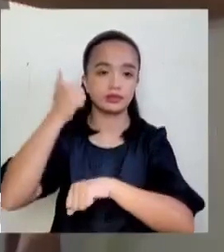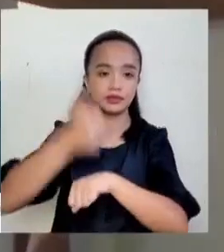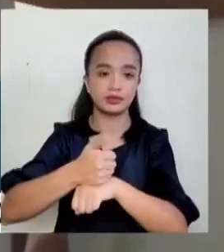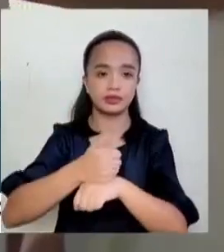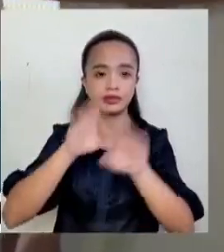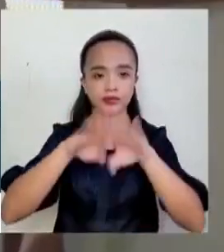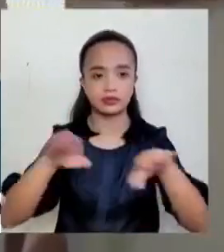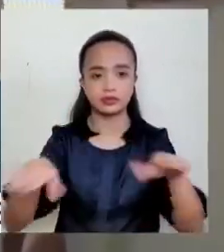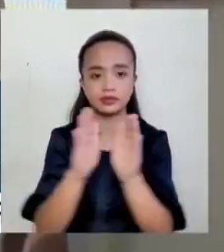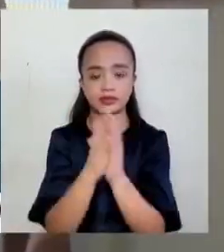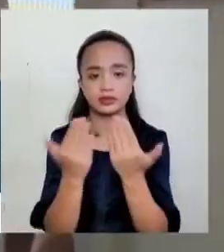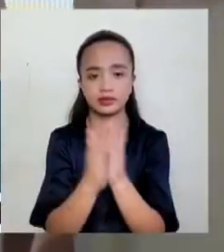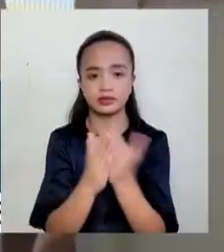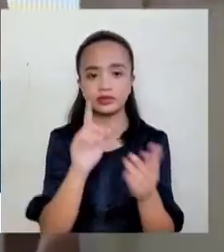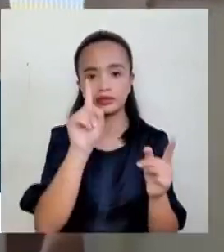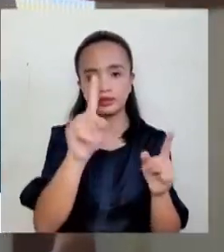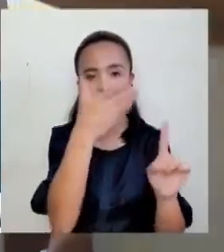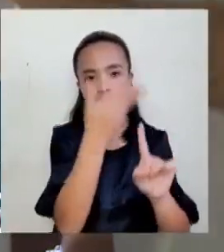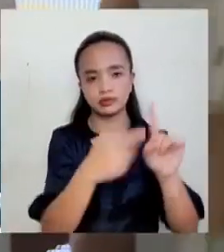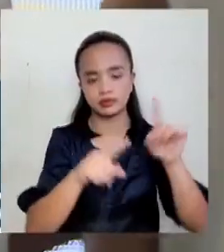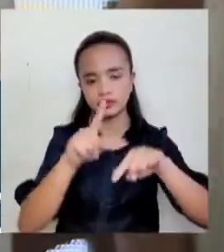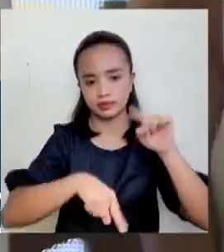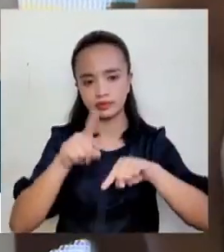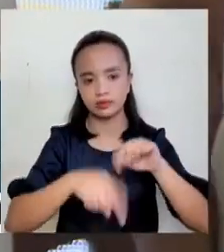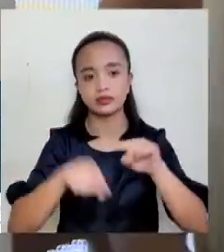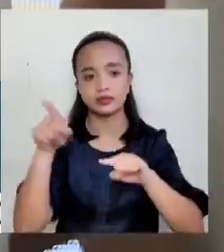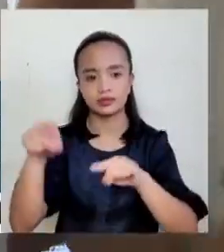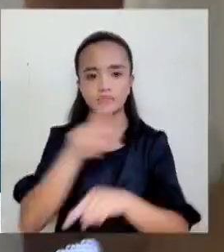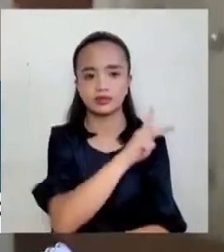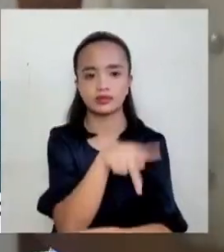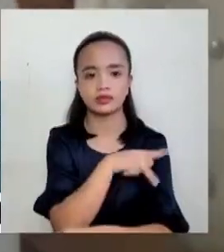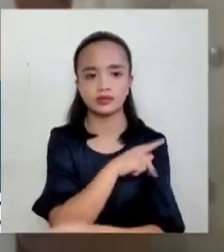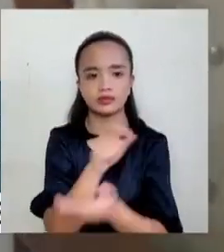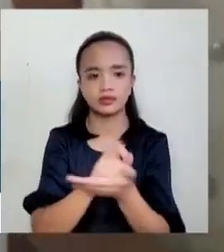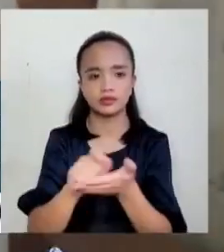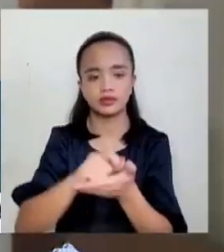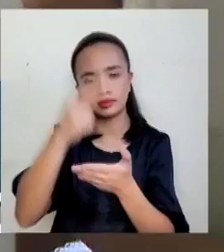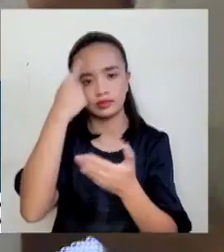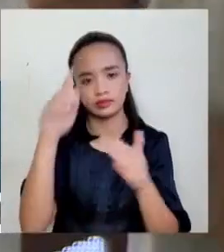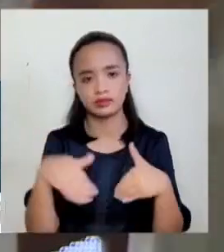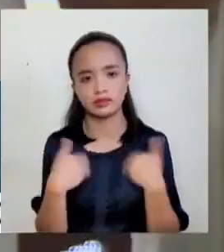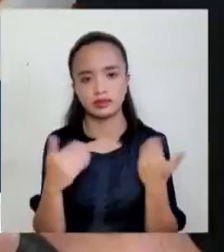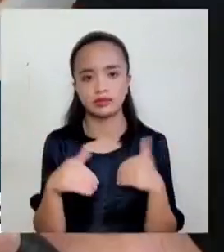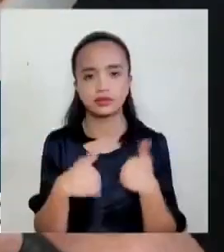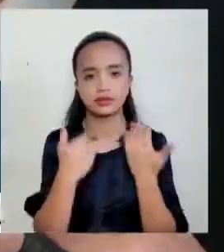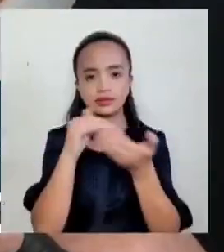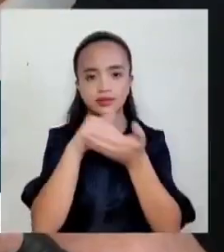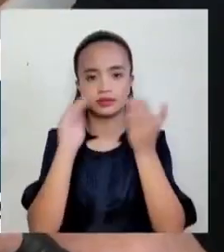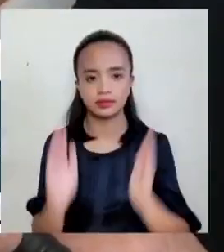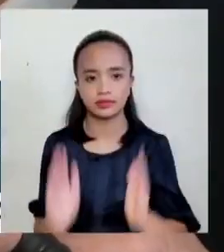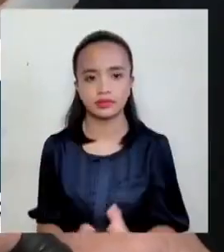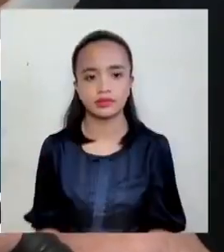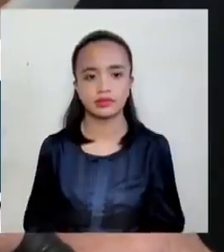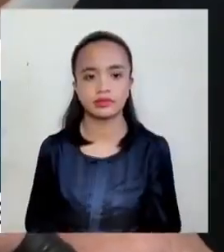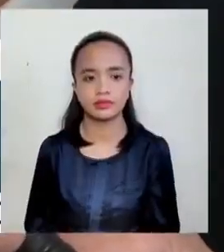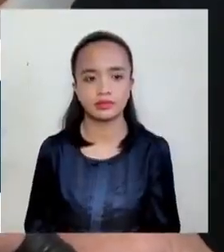book Isang Kaibigan, which she personally wrote for young learners. Merong